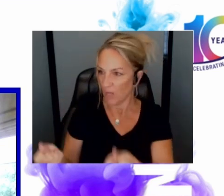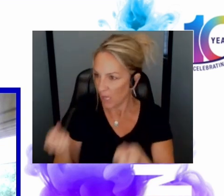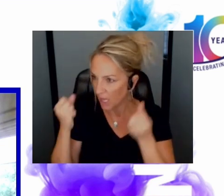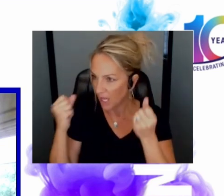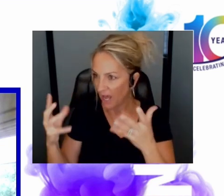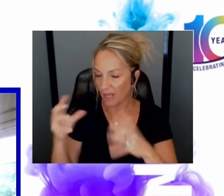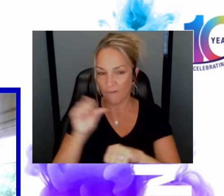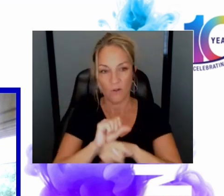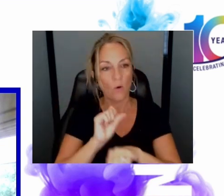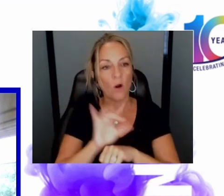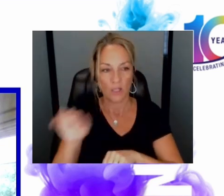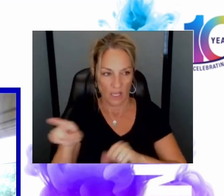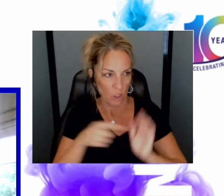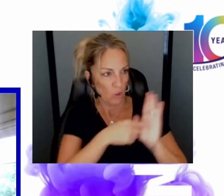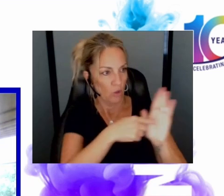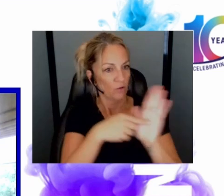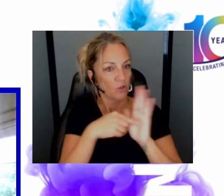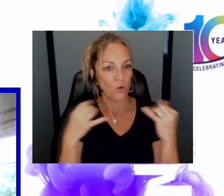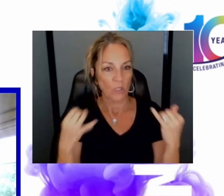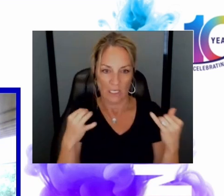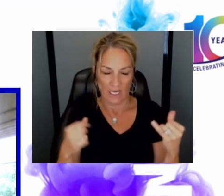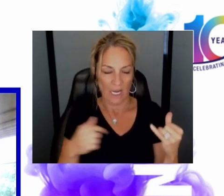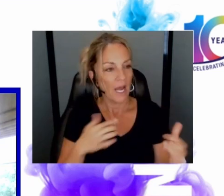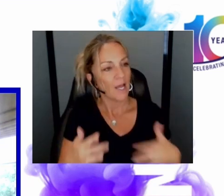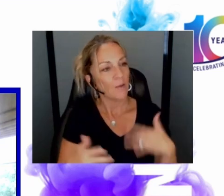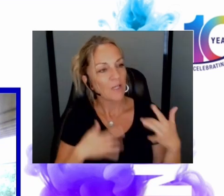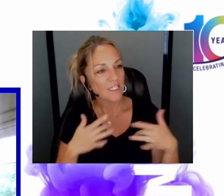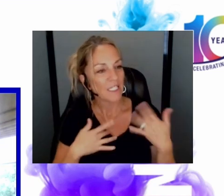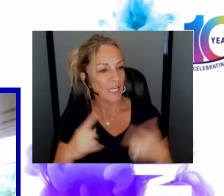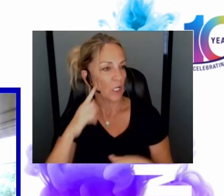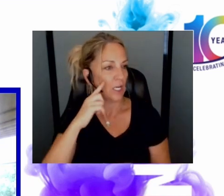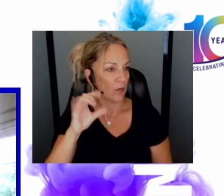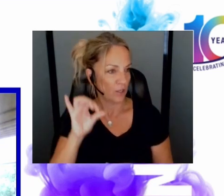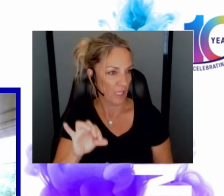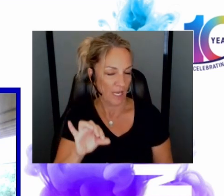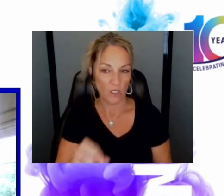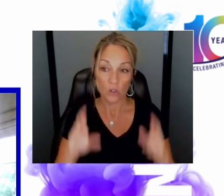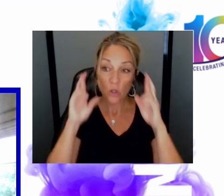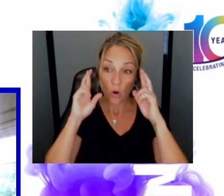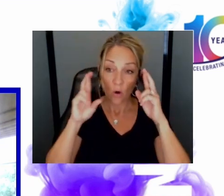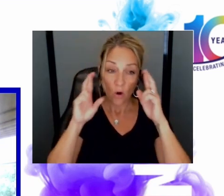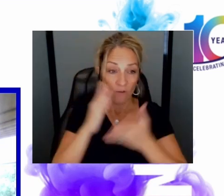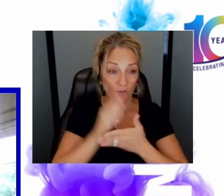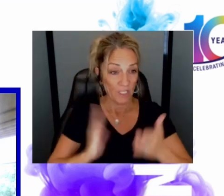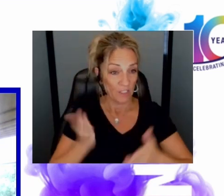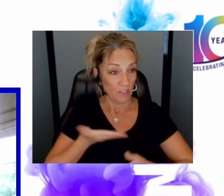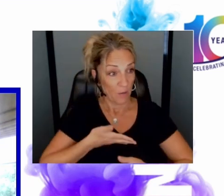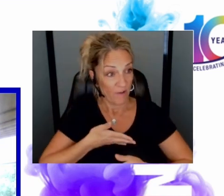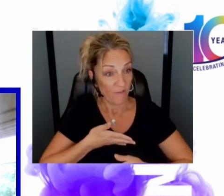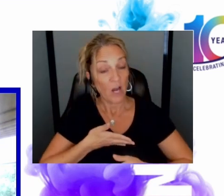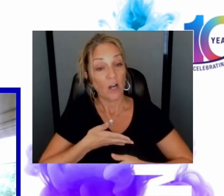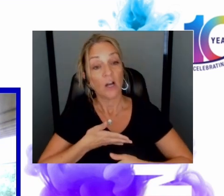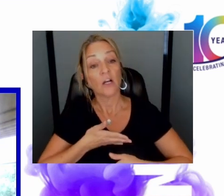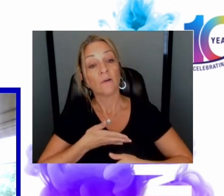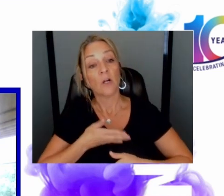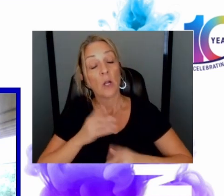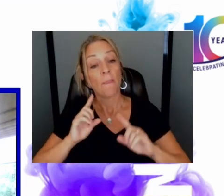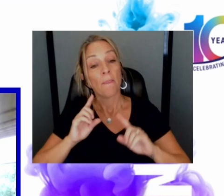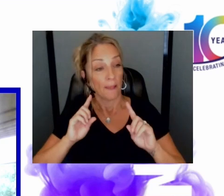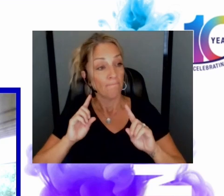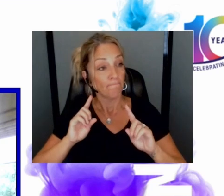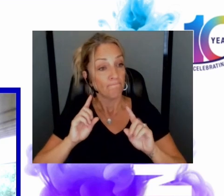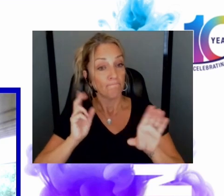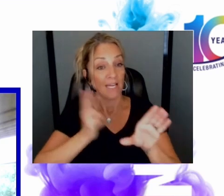communicated today. Excited to hear that. Hopefully, some of our attendees were able to take away some